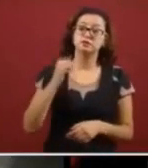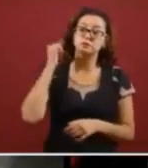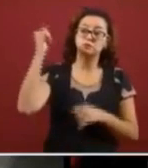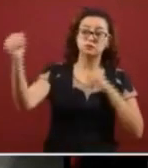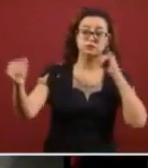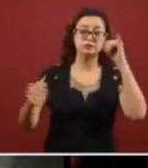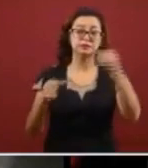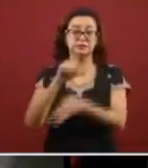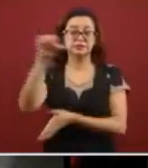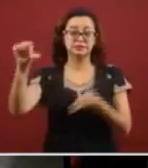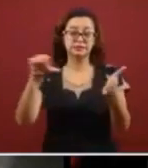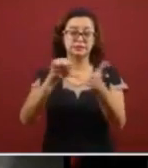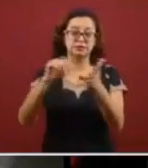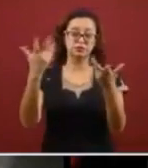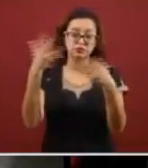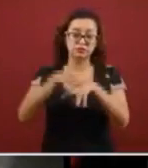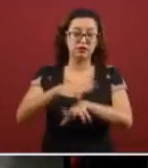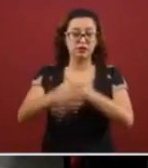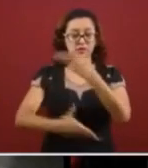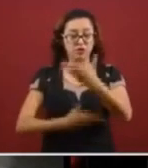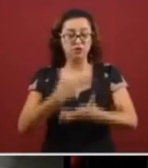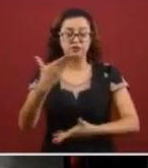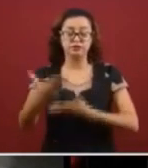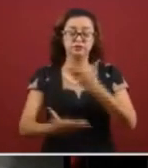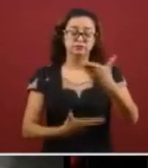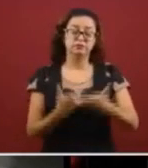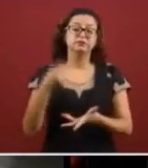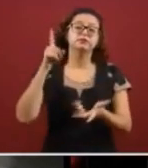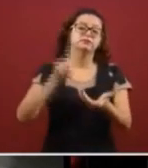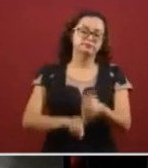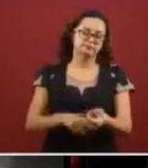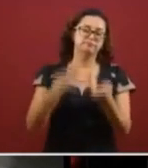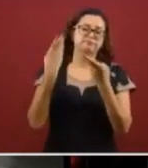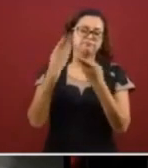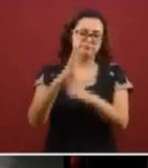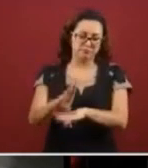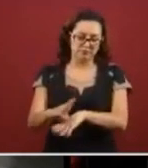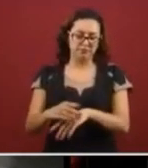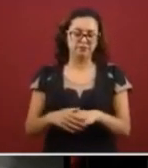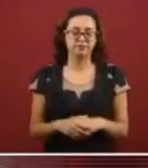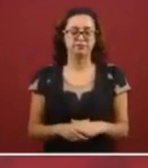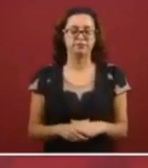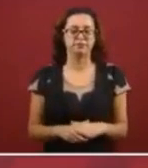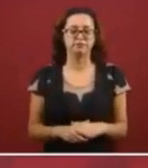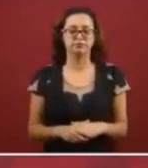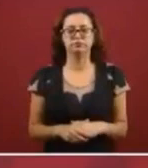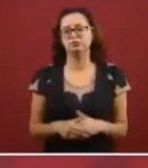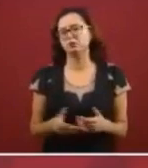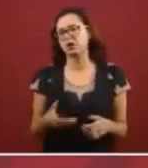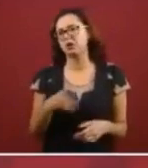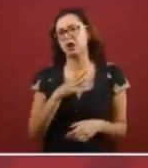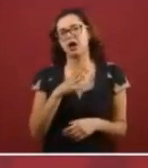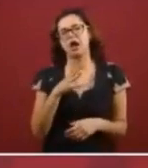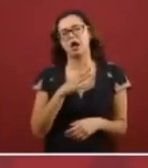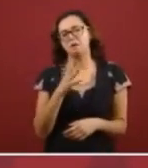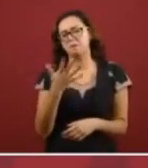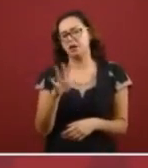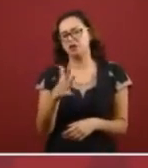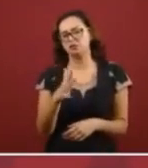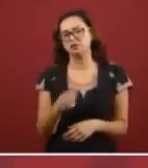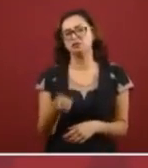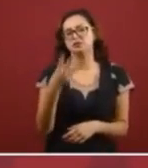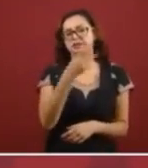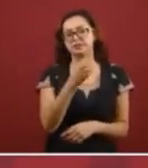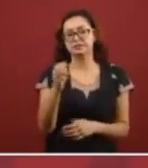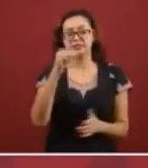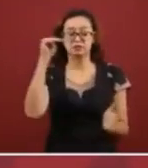centers of services. I was explaining that cerca de 300,000 localidades en el país.